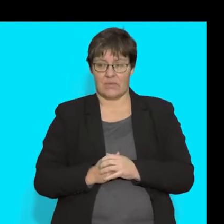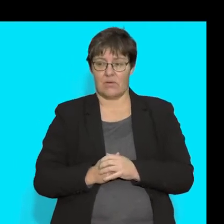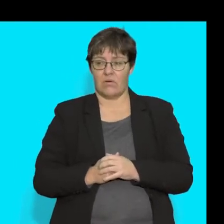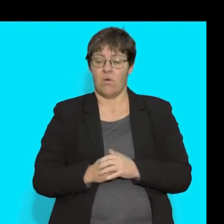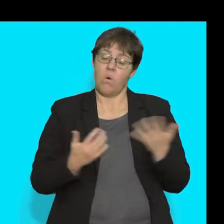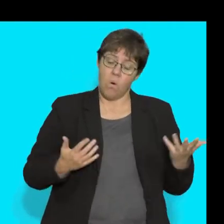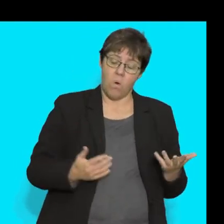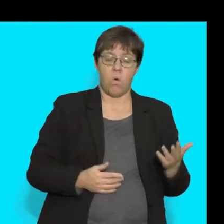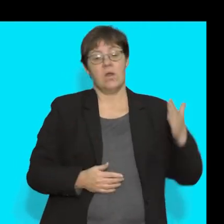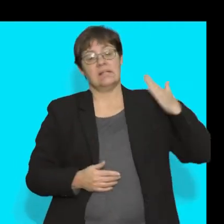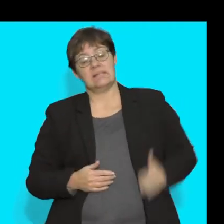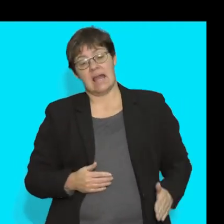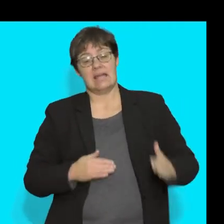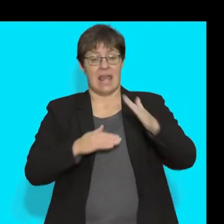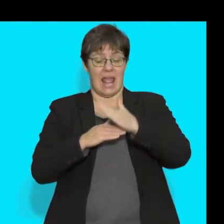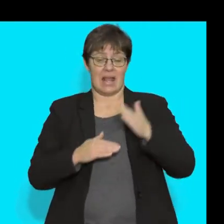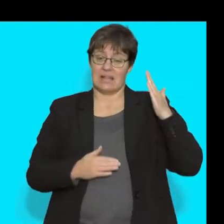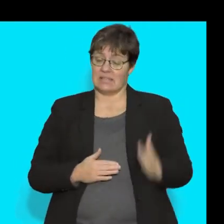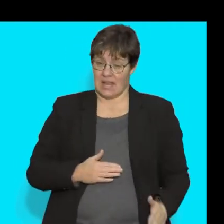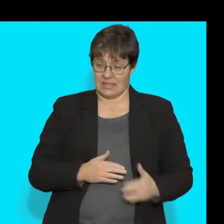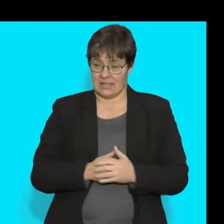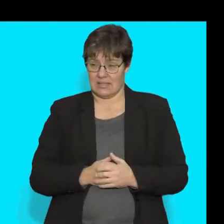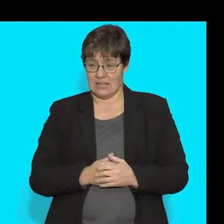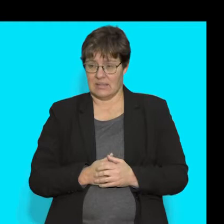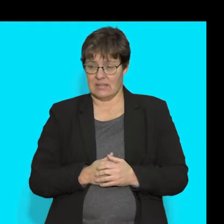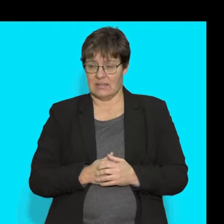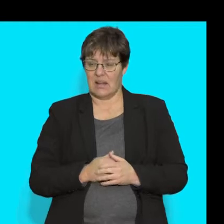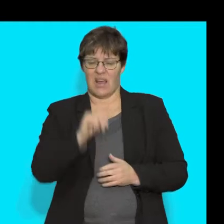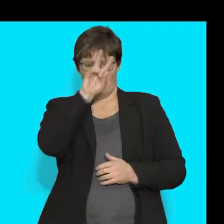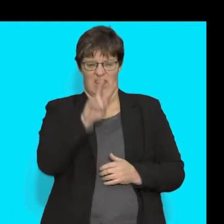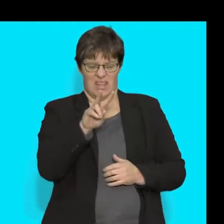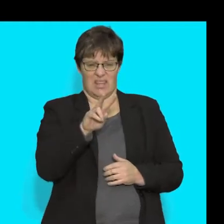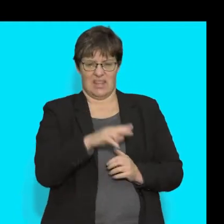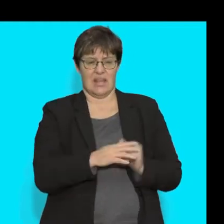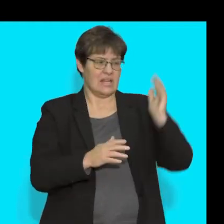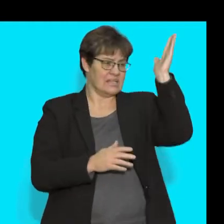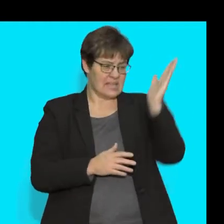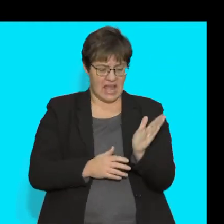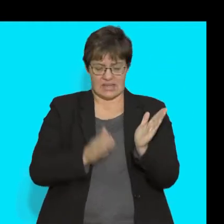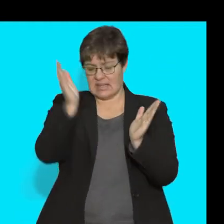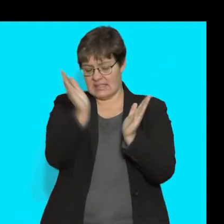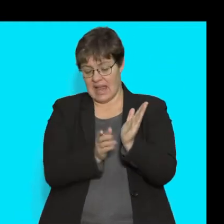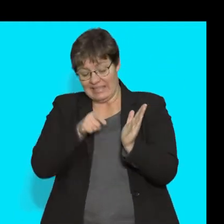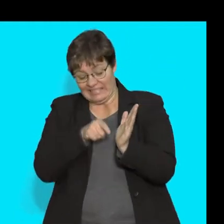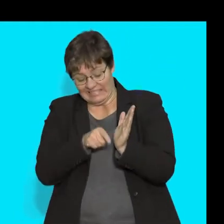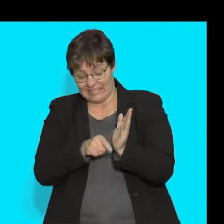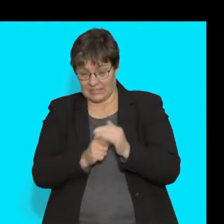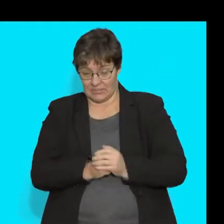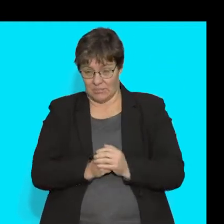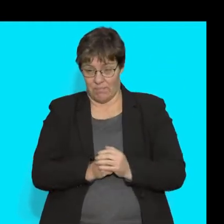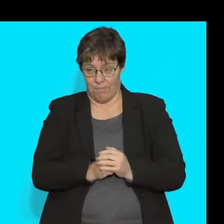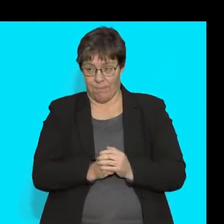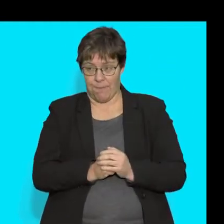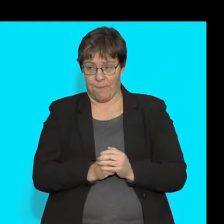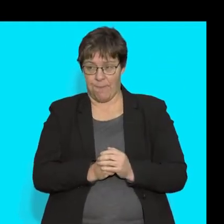angles. Side and an angle and a side, this is normally like a V, right? Where my side is there, my side is